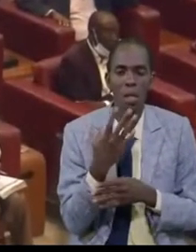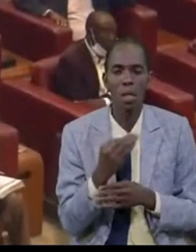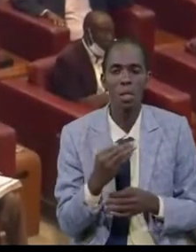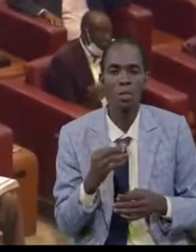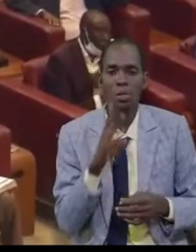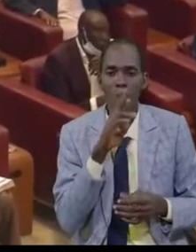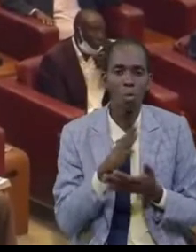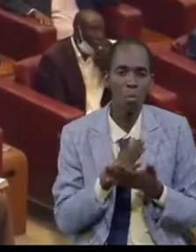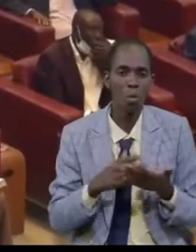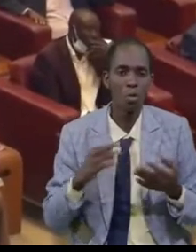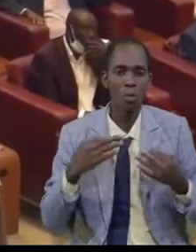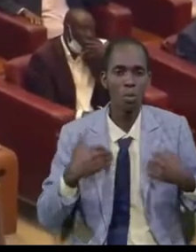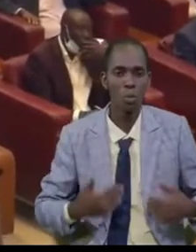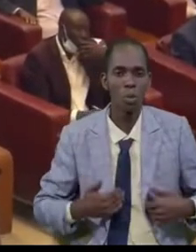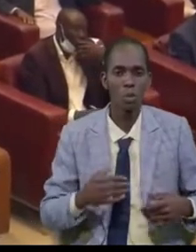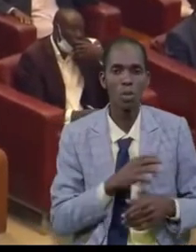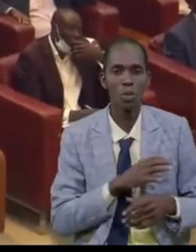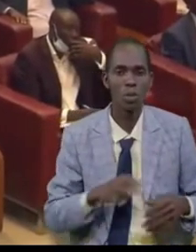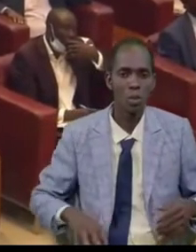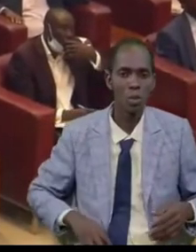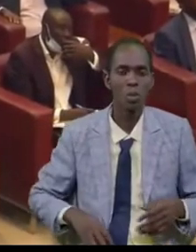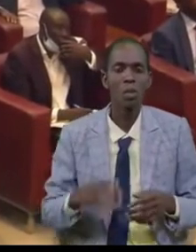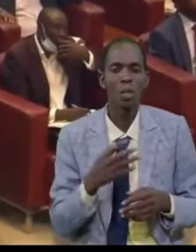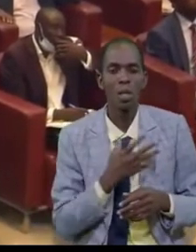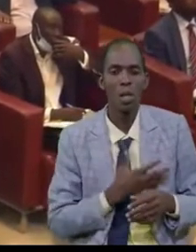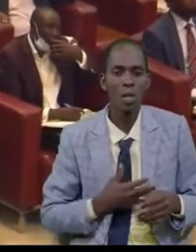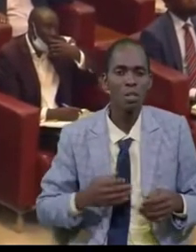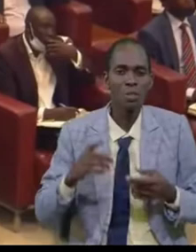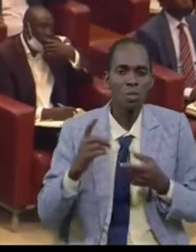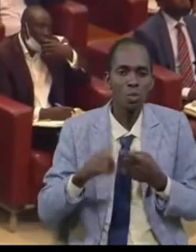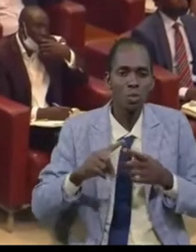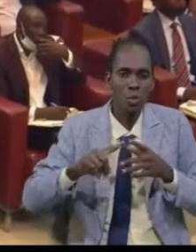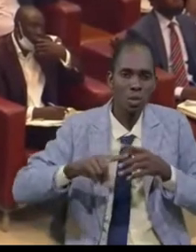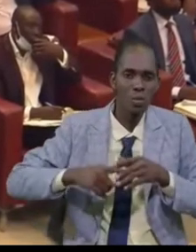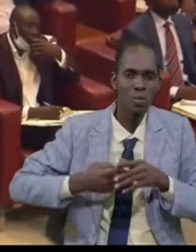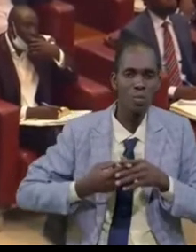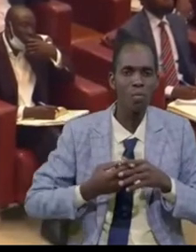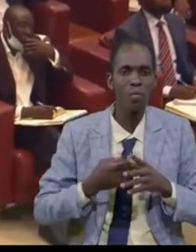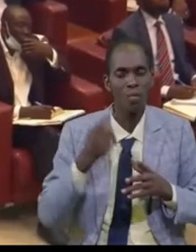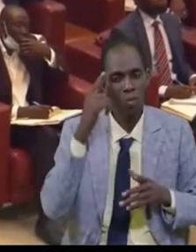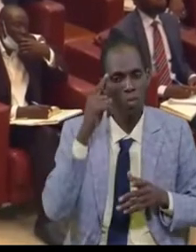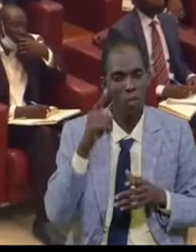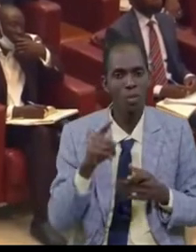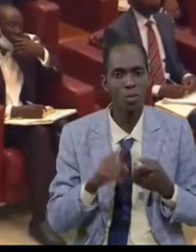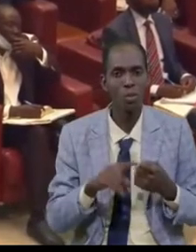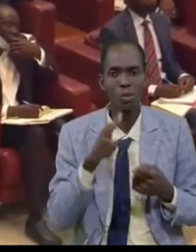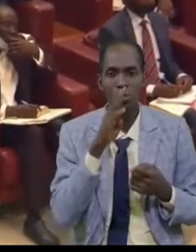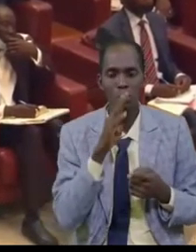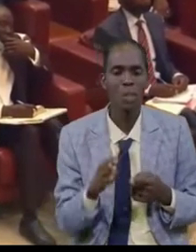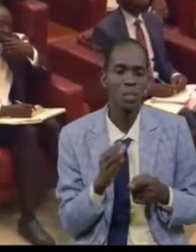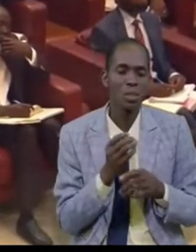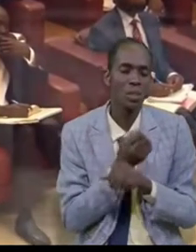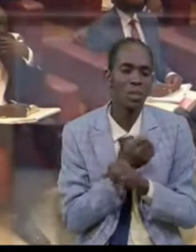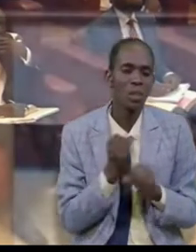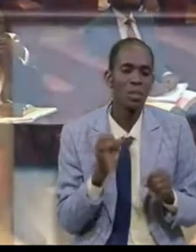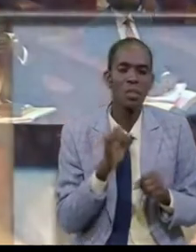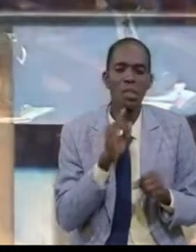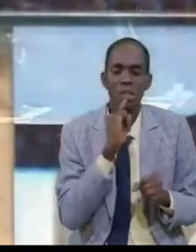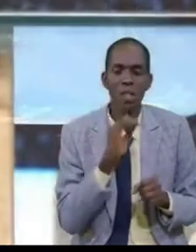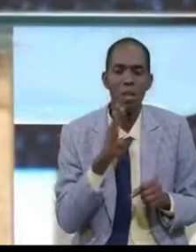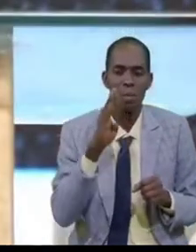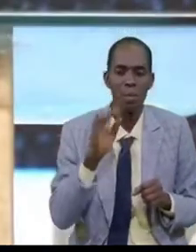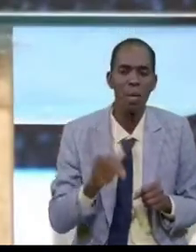start with, even to be saved, to be born again, is by grace, not by marriage. And then